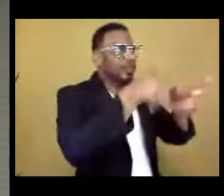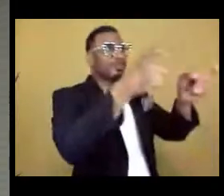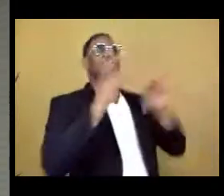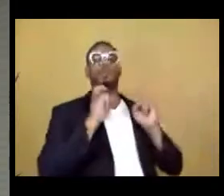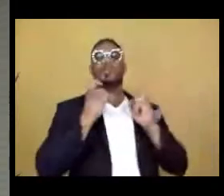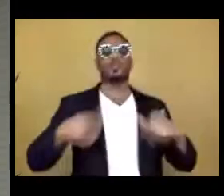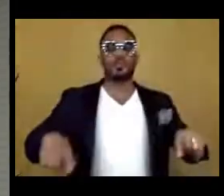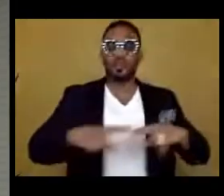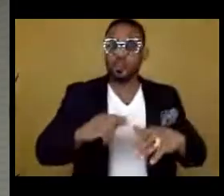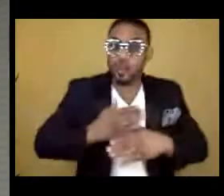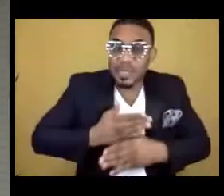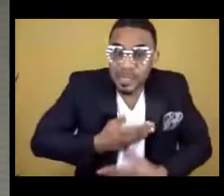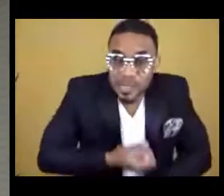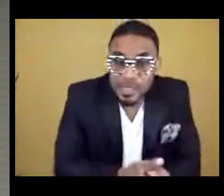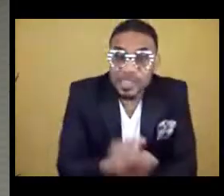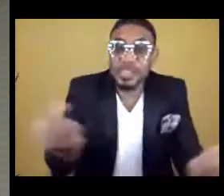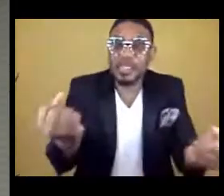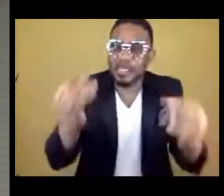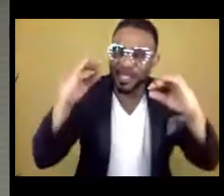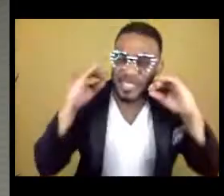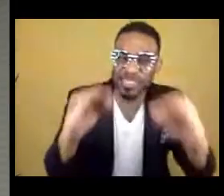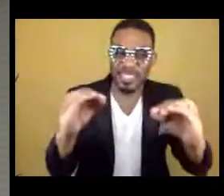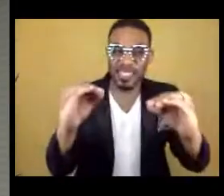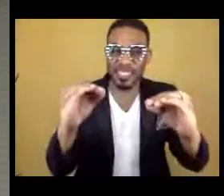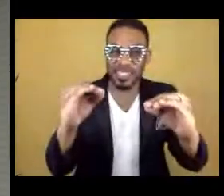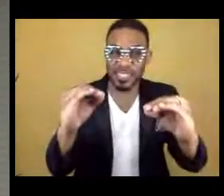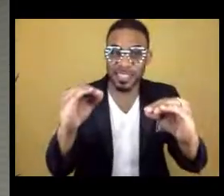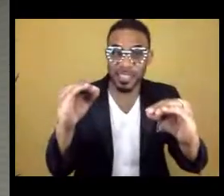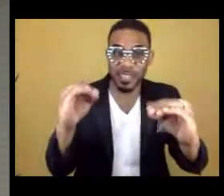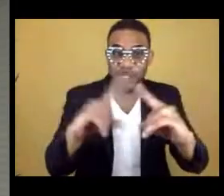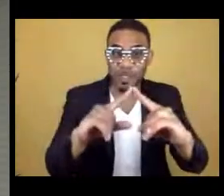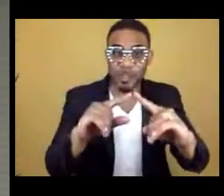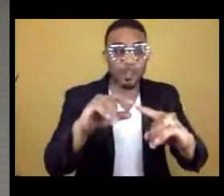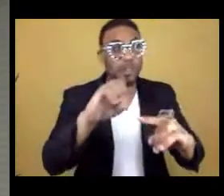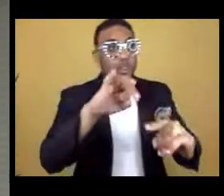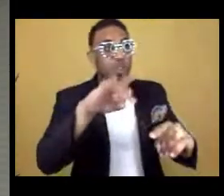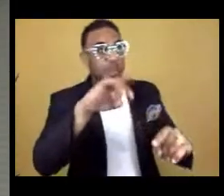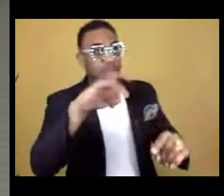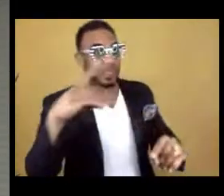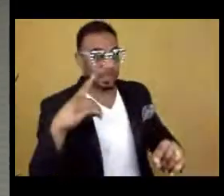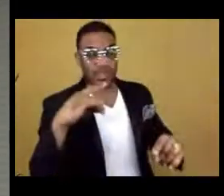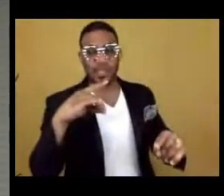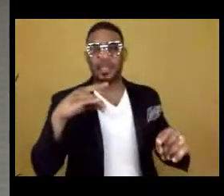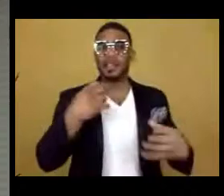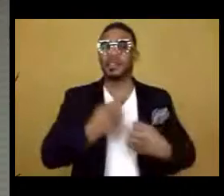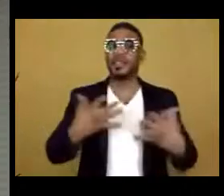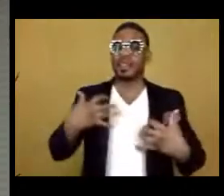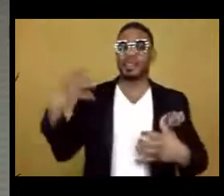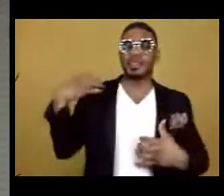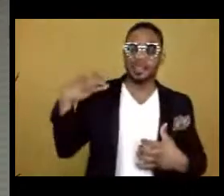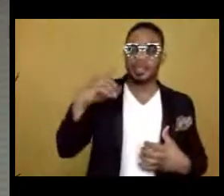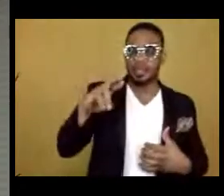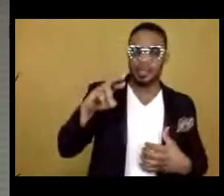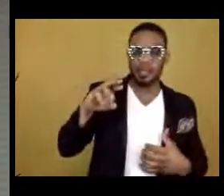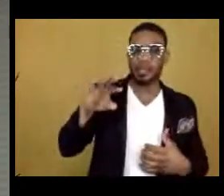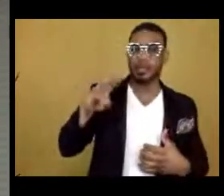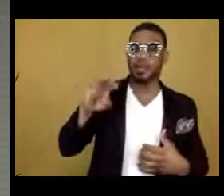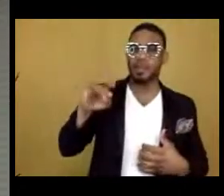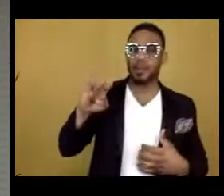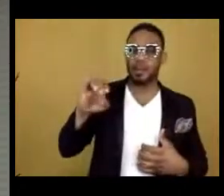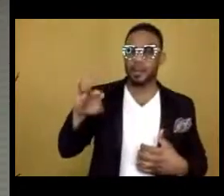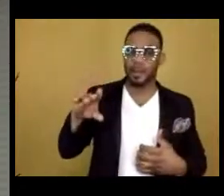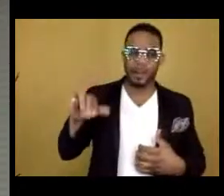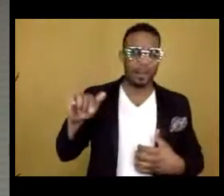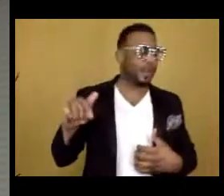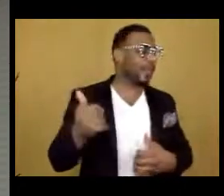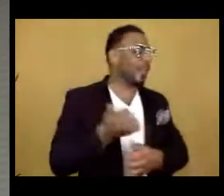us to share and to teach. So to Associate Dean Farrington, our fearless chair, Dr. Ofuswaya Biola, and